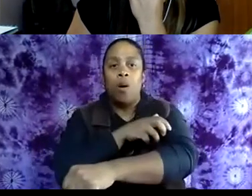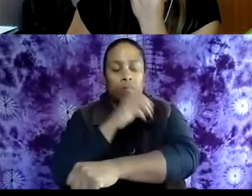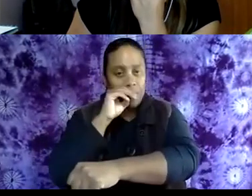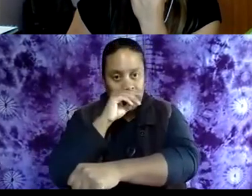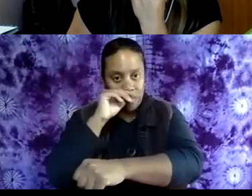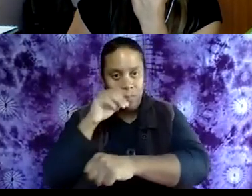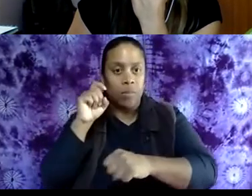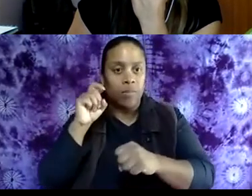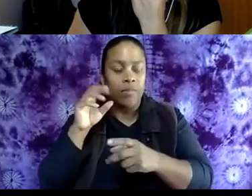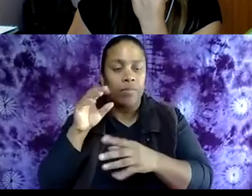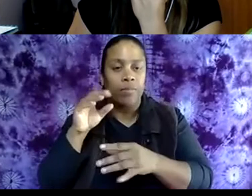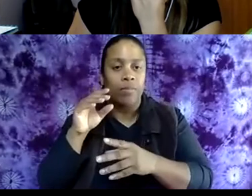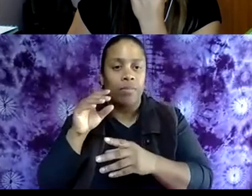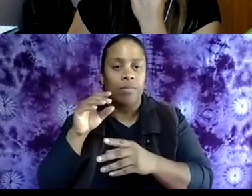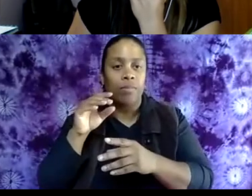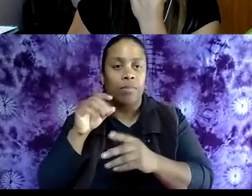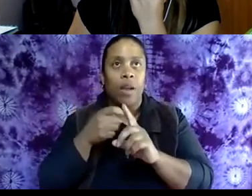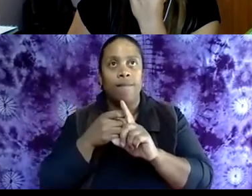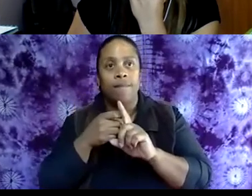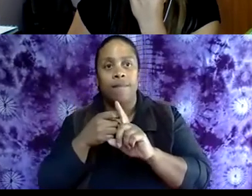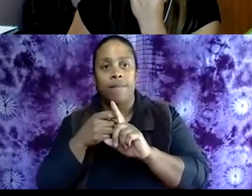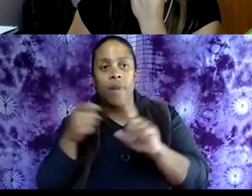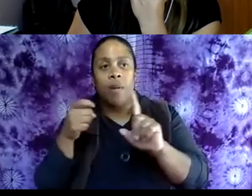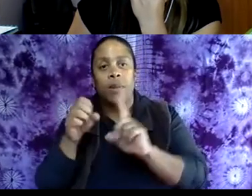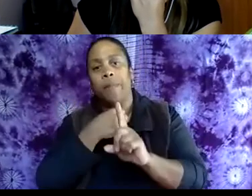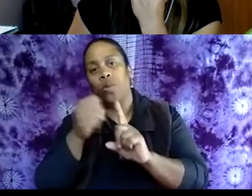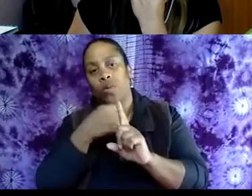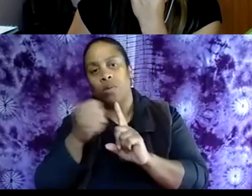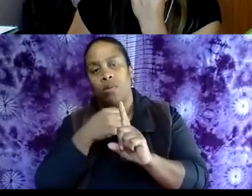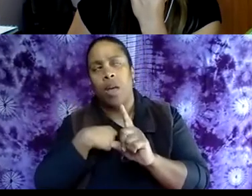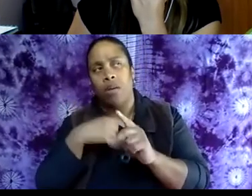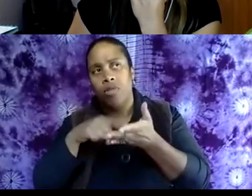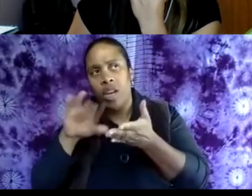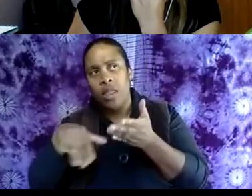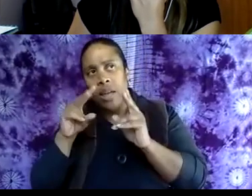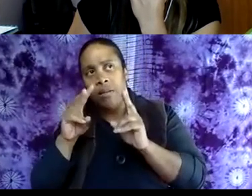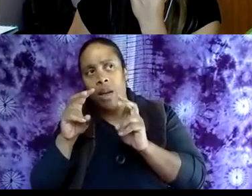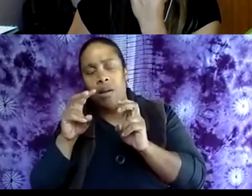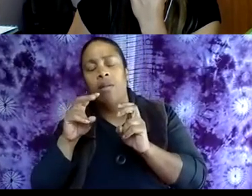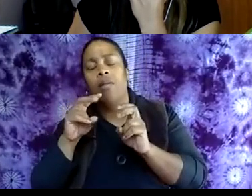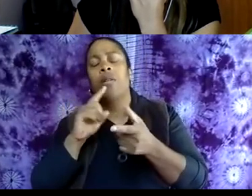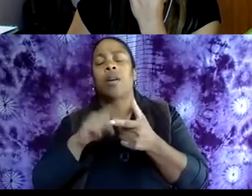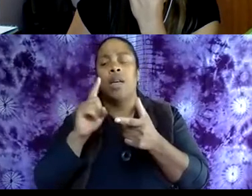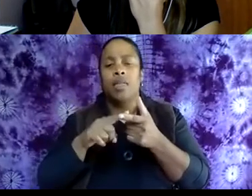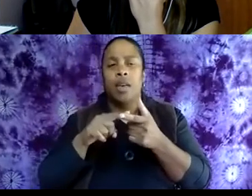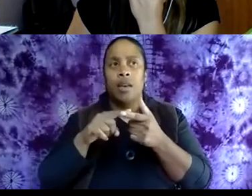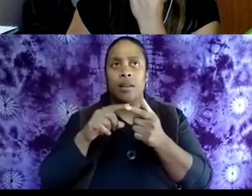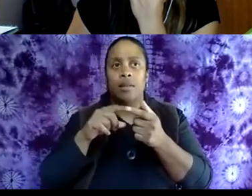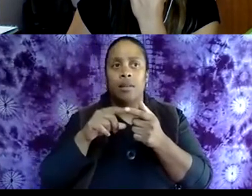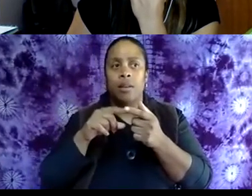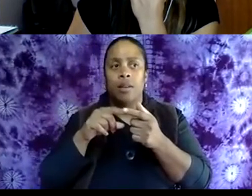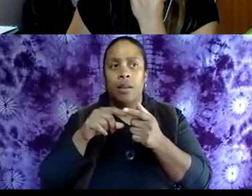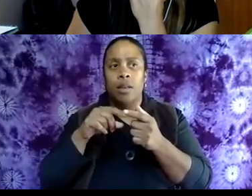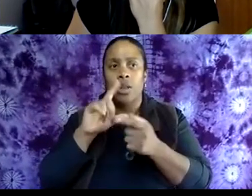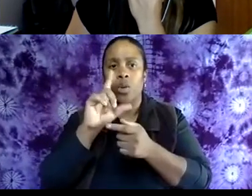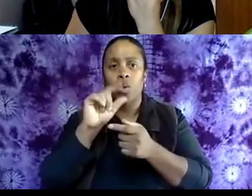Maybe it should be reclaiming our power from sexism, harassment, and abuse. I'll go check and see what that title actually is. And then the following Monday, the 20th, we have